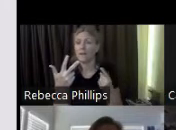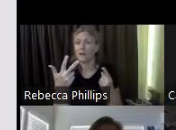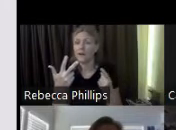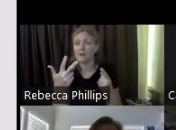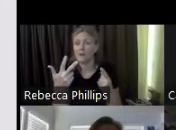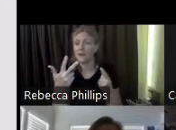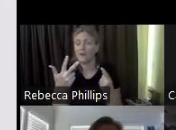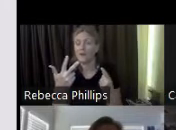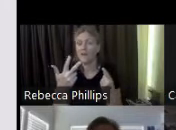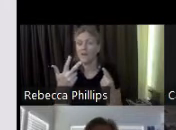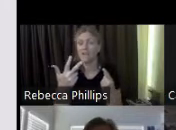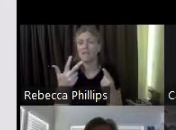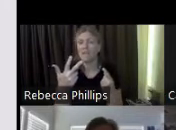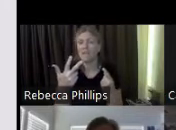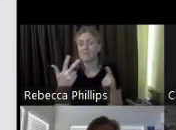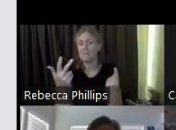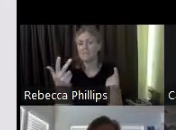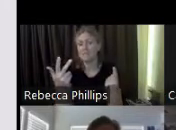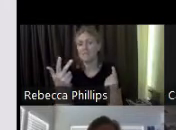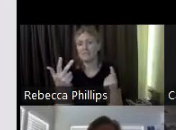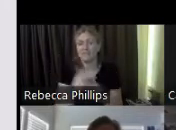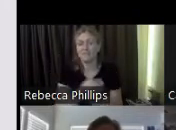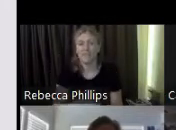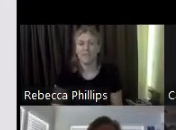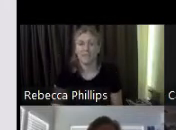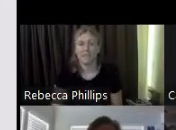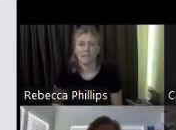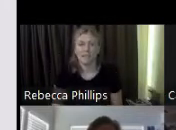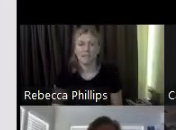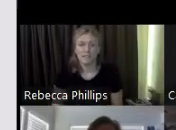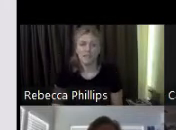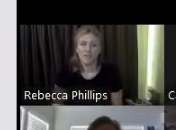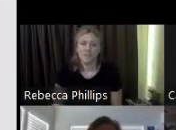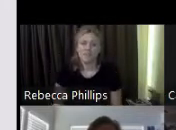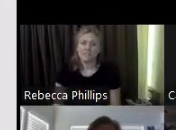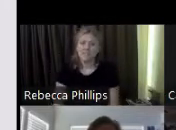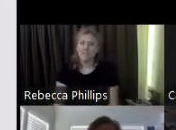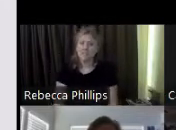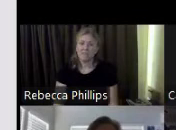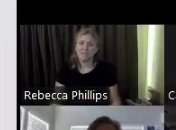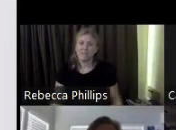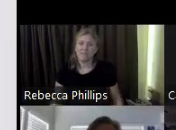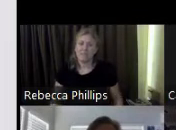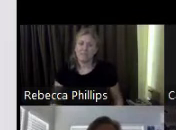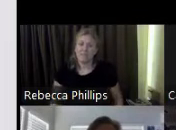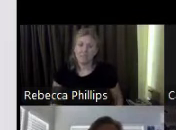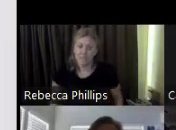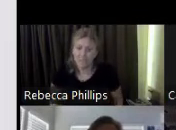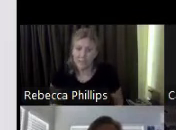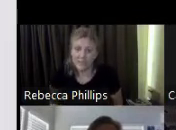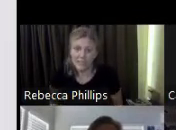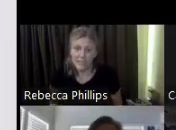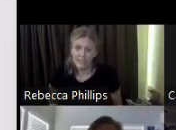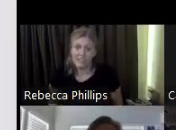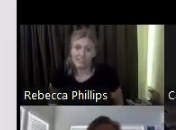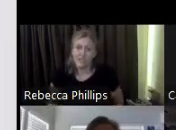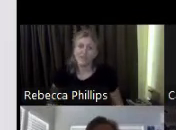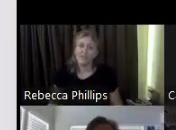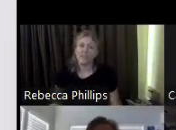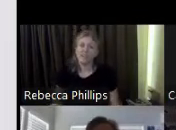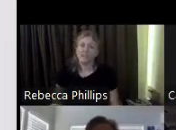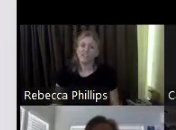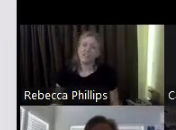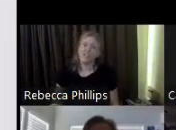where you are or where they're from, it might be different. So this was an example that I thought was good.